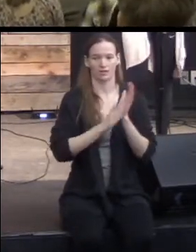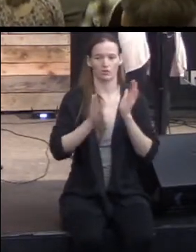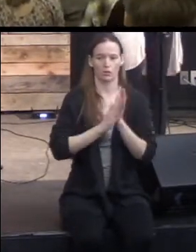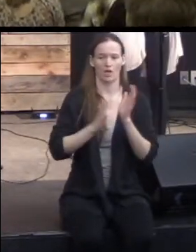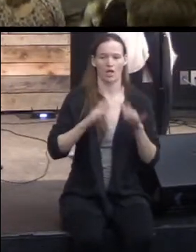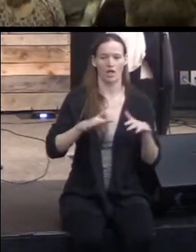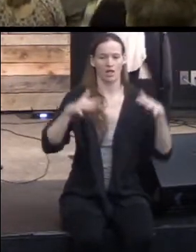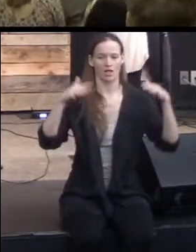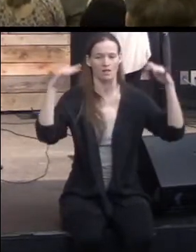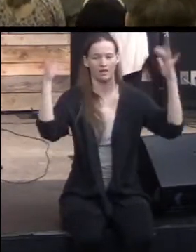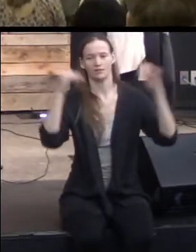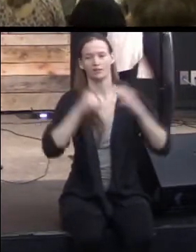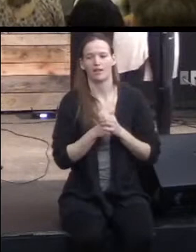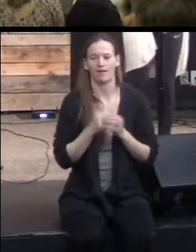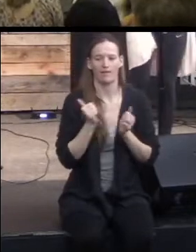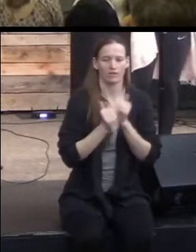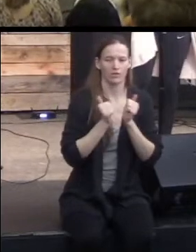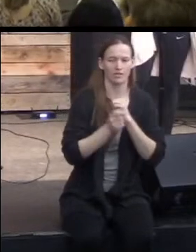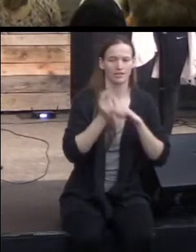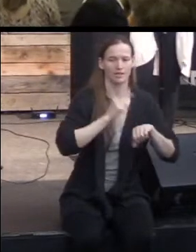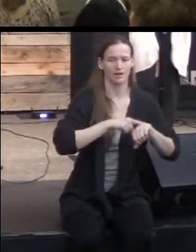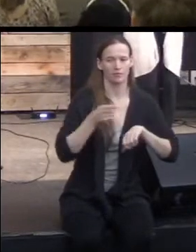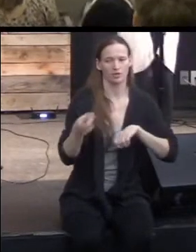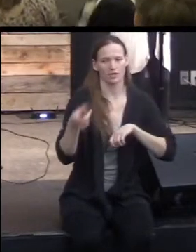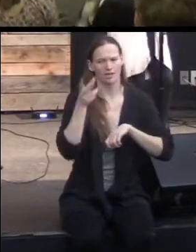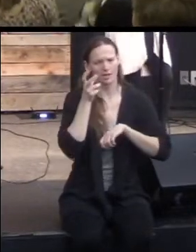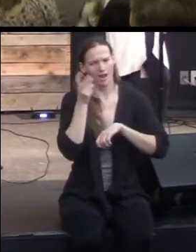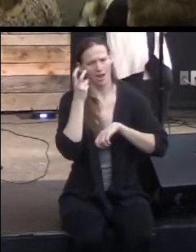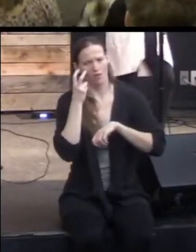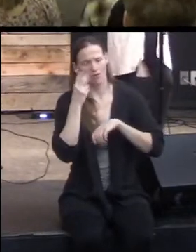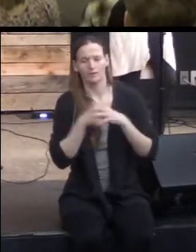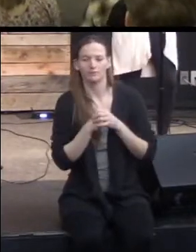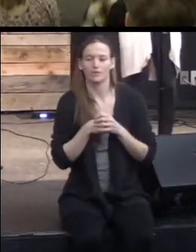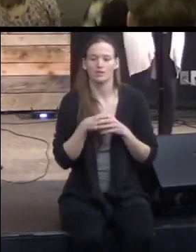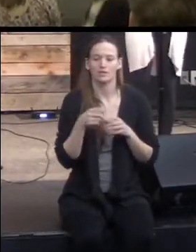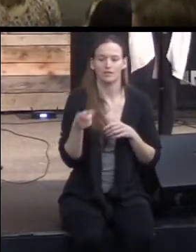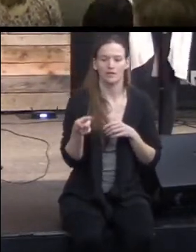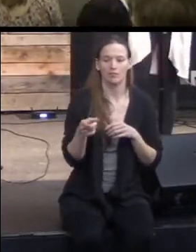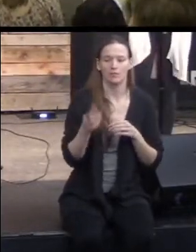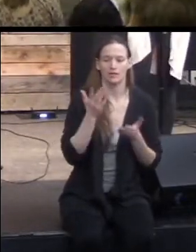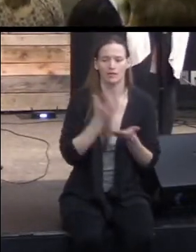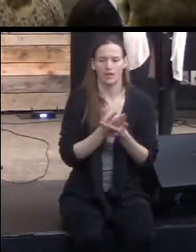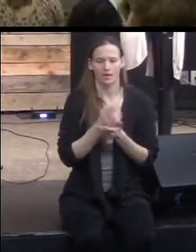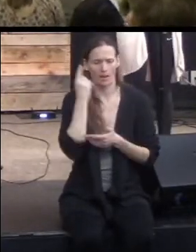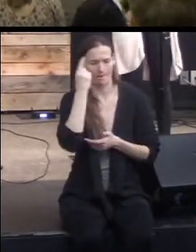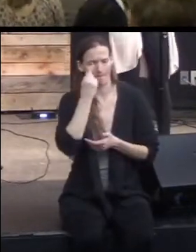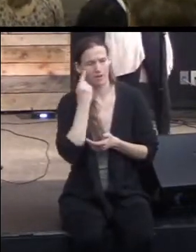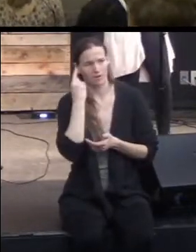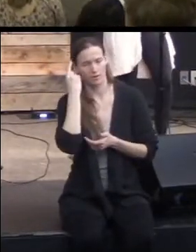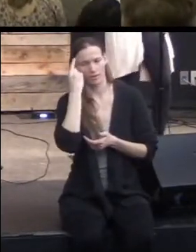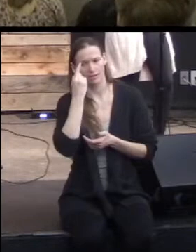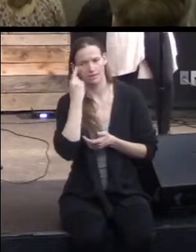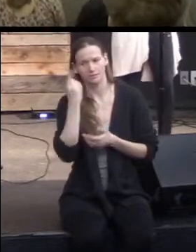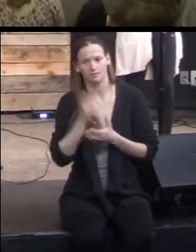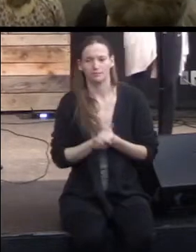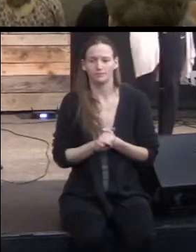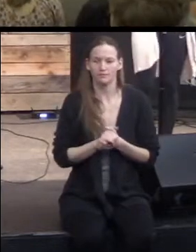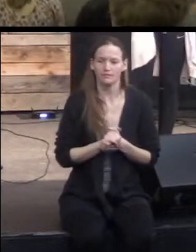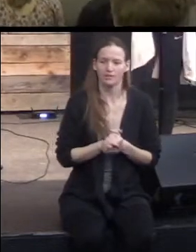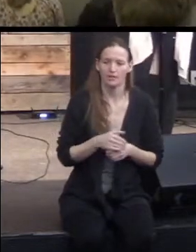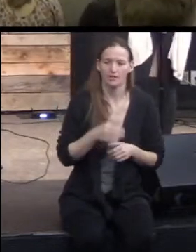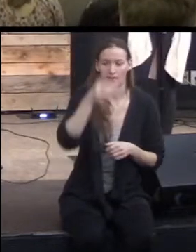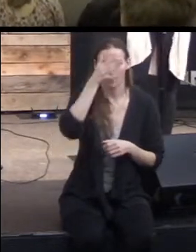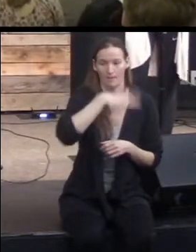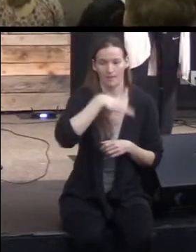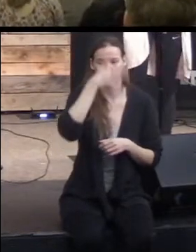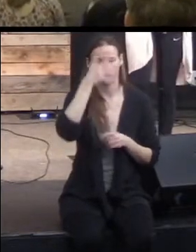praises swell. He gave her water. Every he time water. She doubted. He gave her water. Stop to think about he him. Gave of the